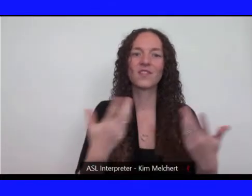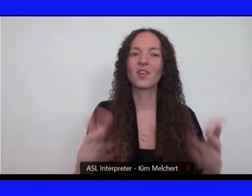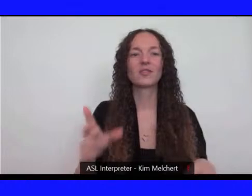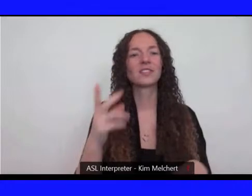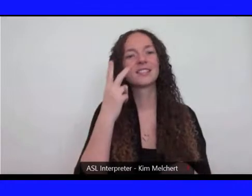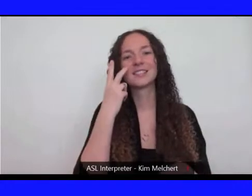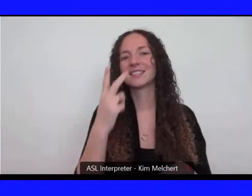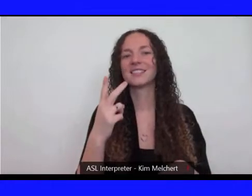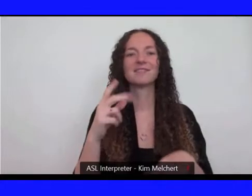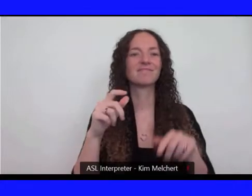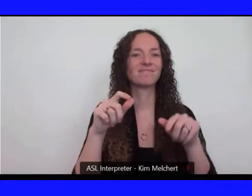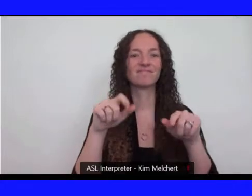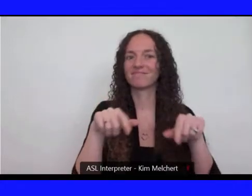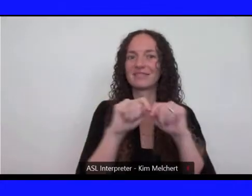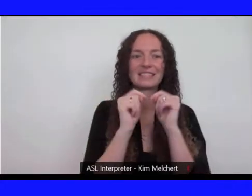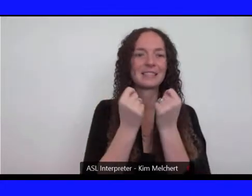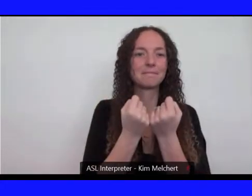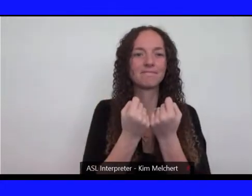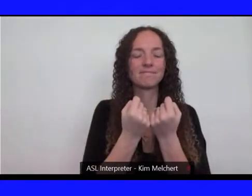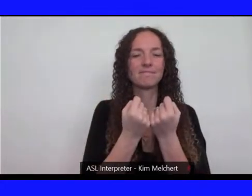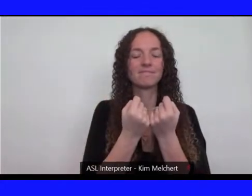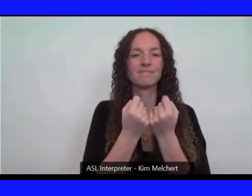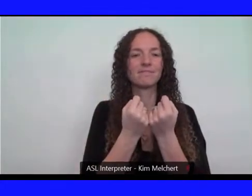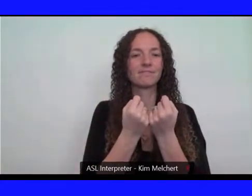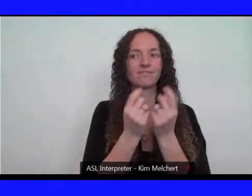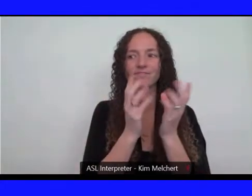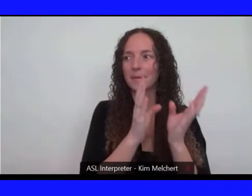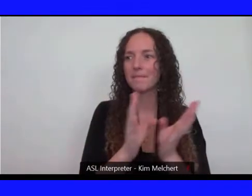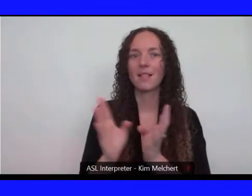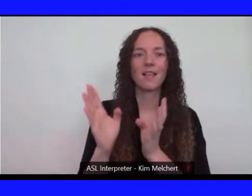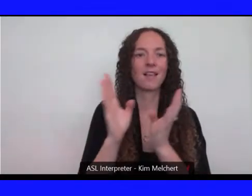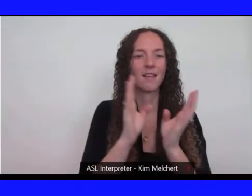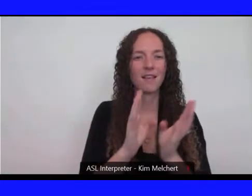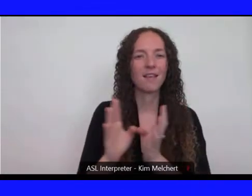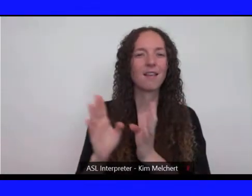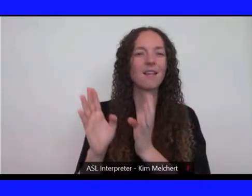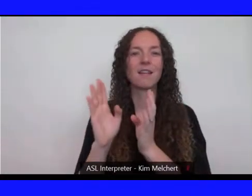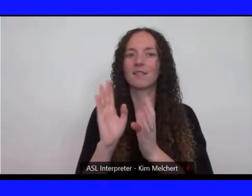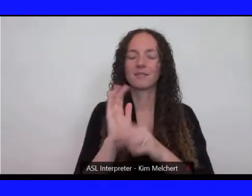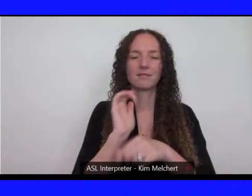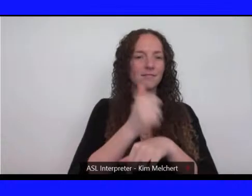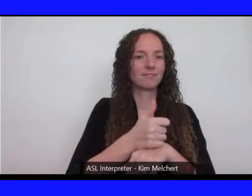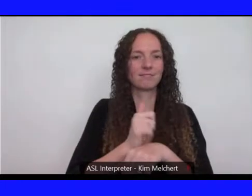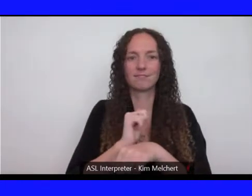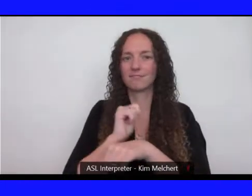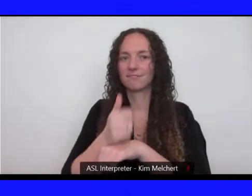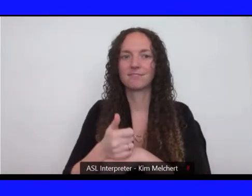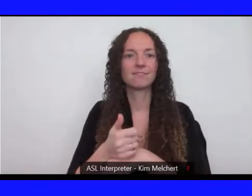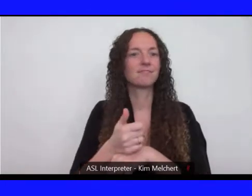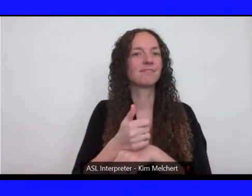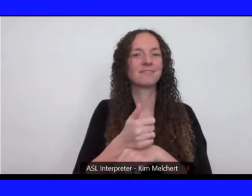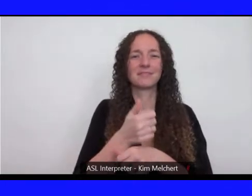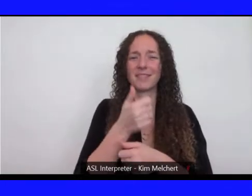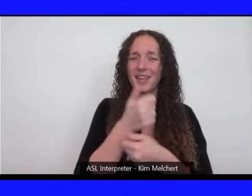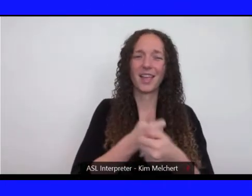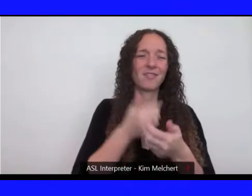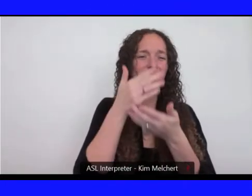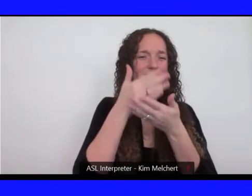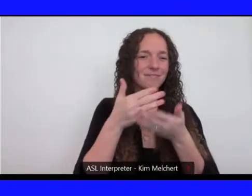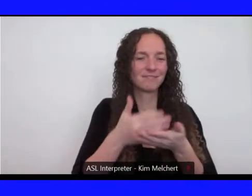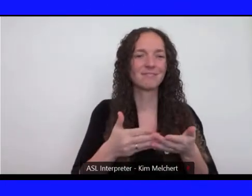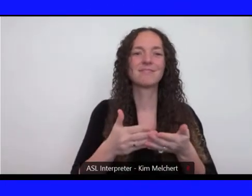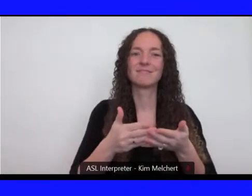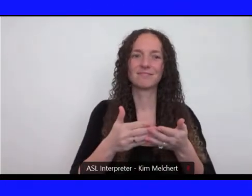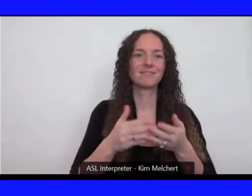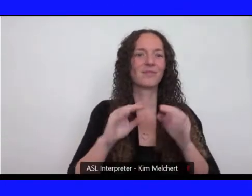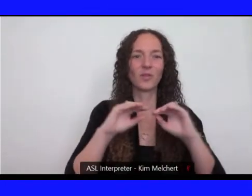kudos for the racial and social equity measures. That was feedback that came to the group, and Eric and Matt took